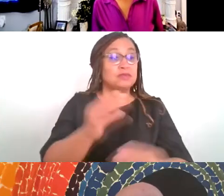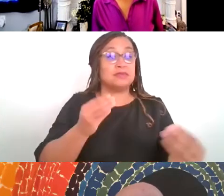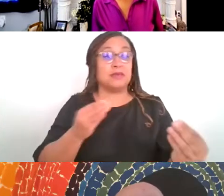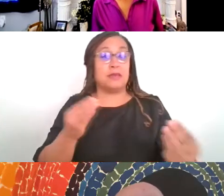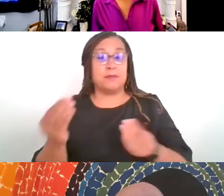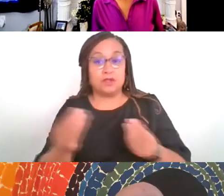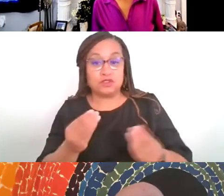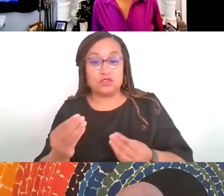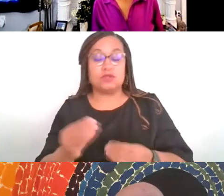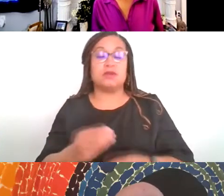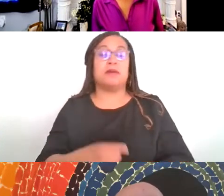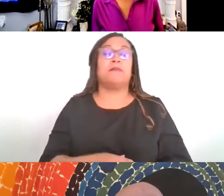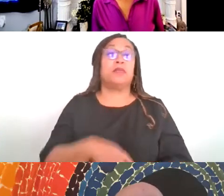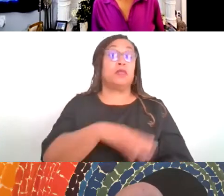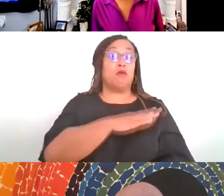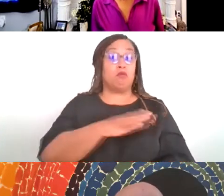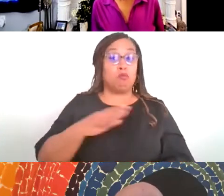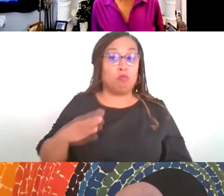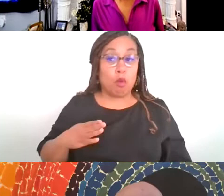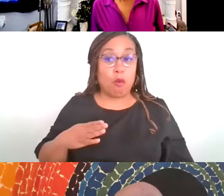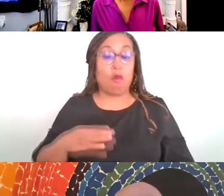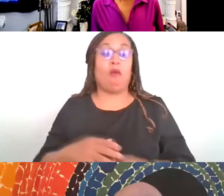of Trustees,